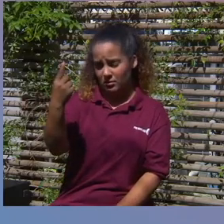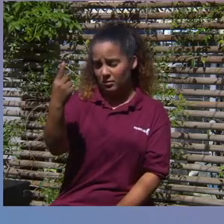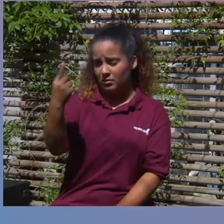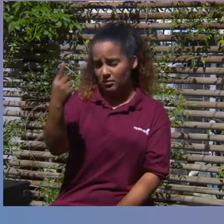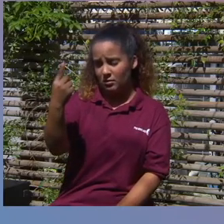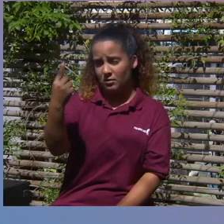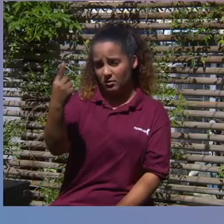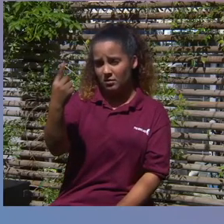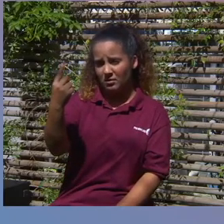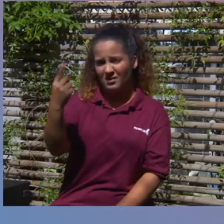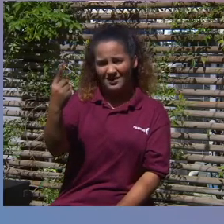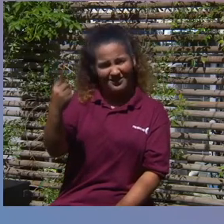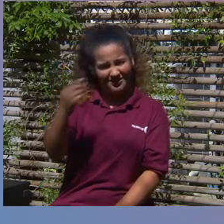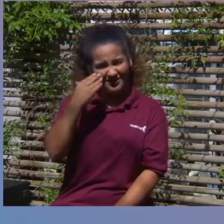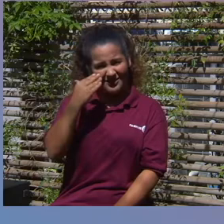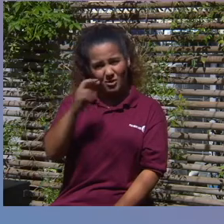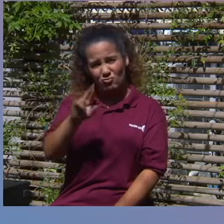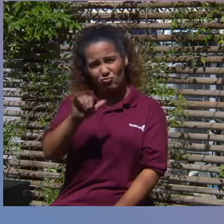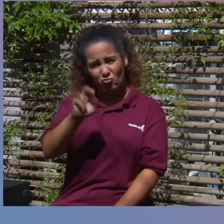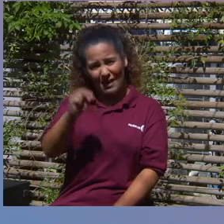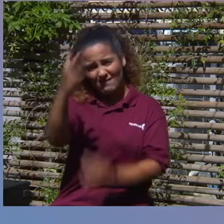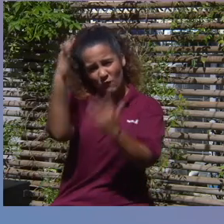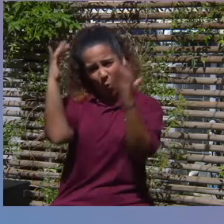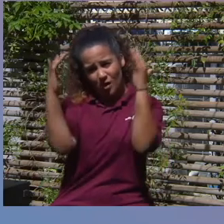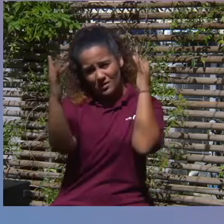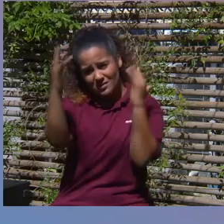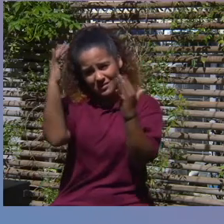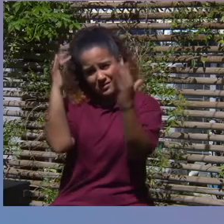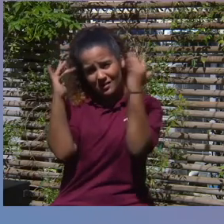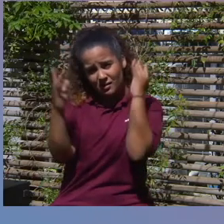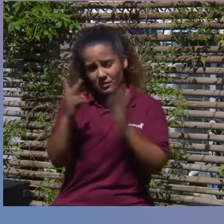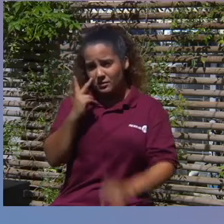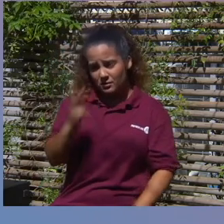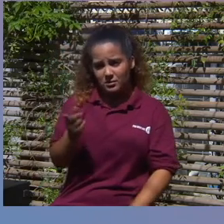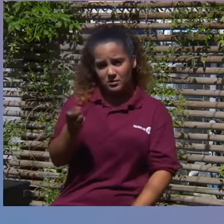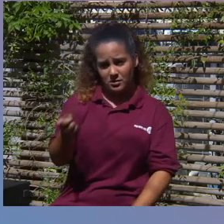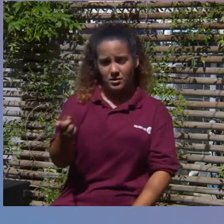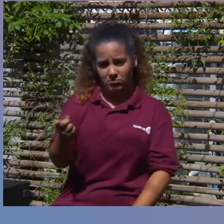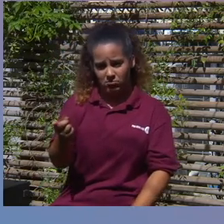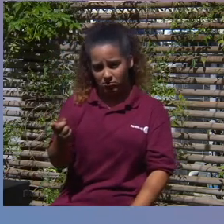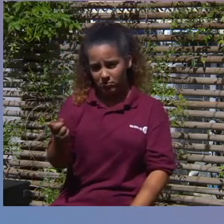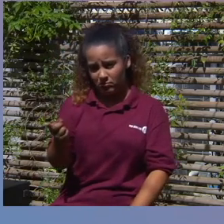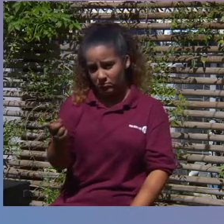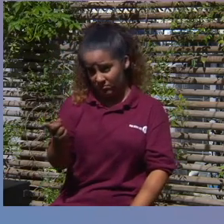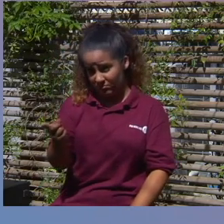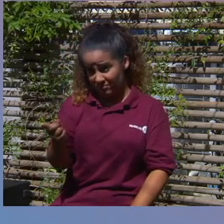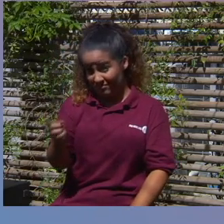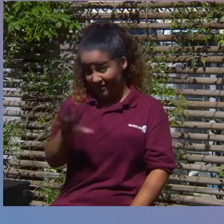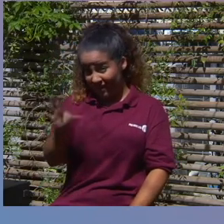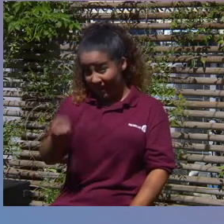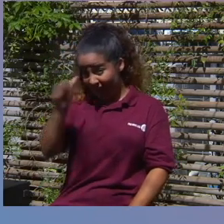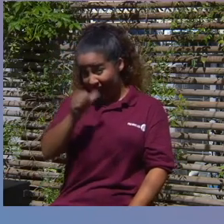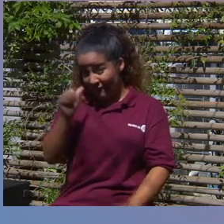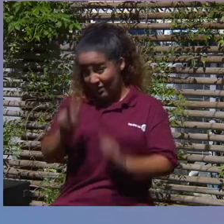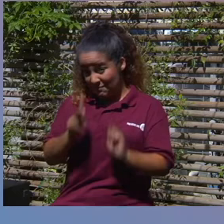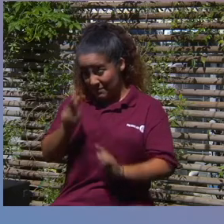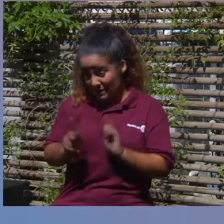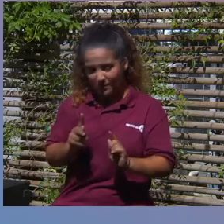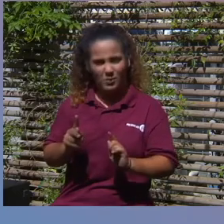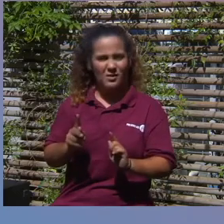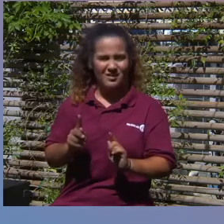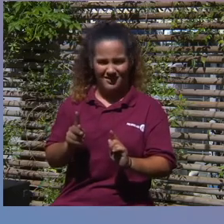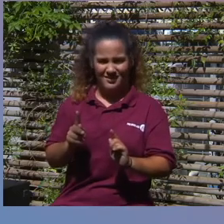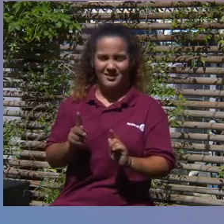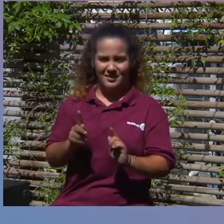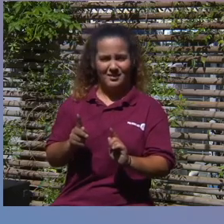in the rainforest, living in the rainforest, a more pure existence of African people from the